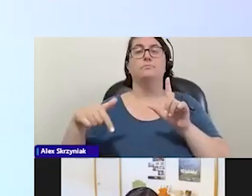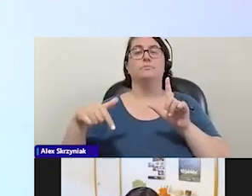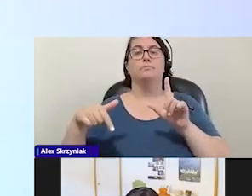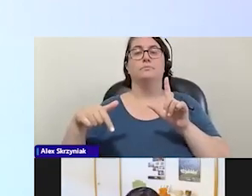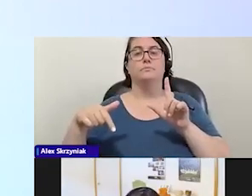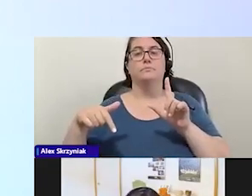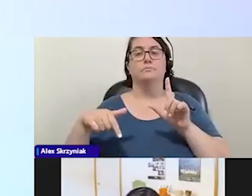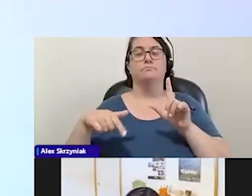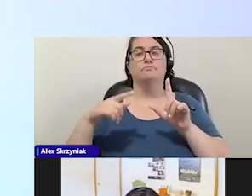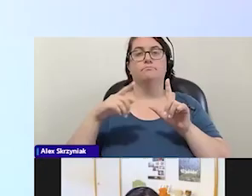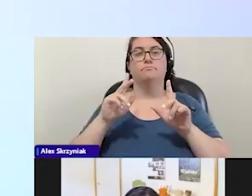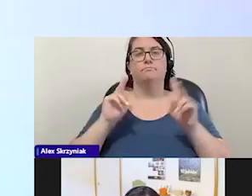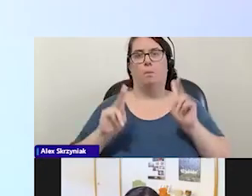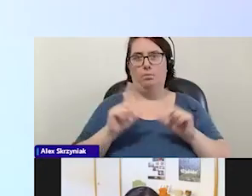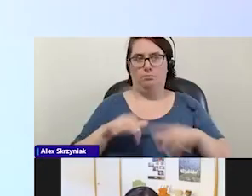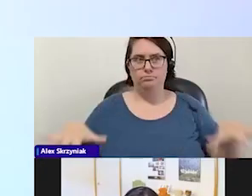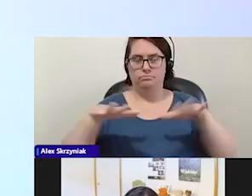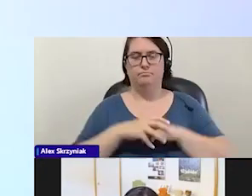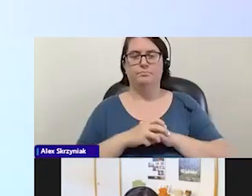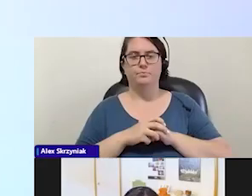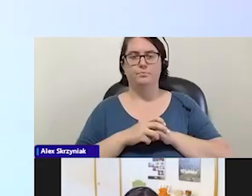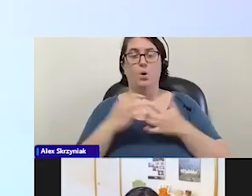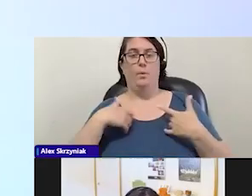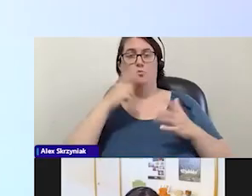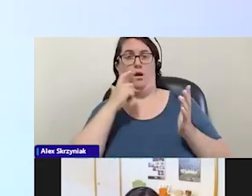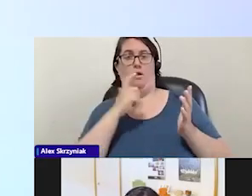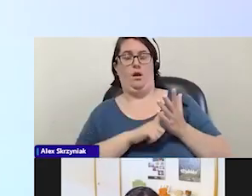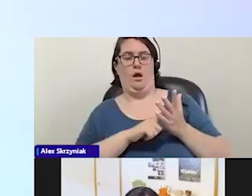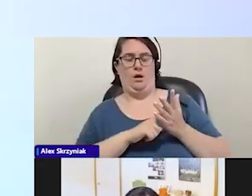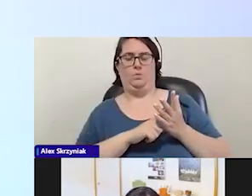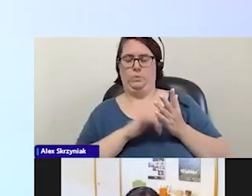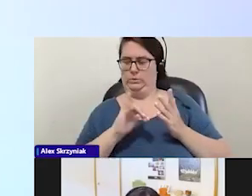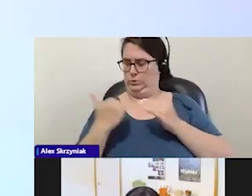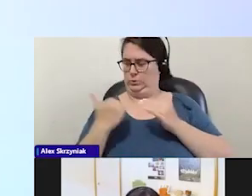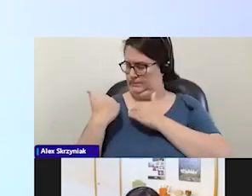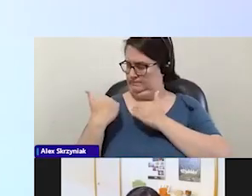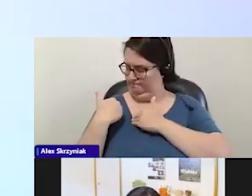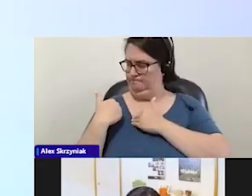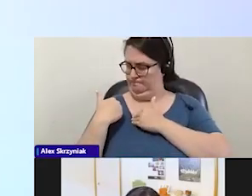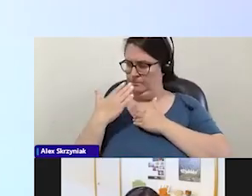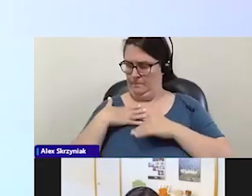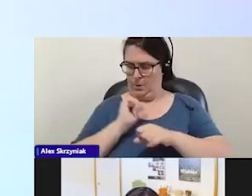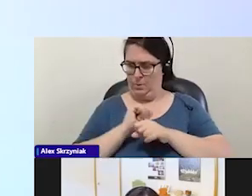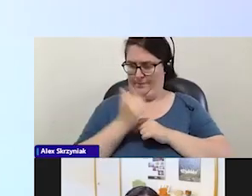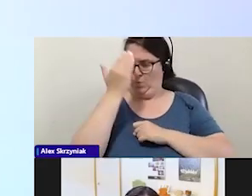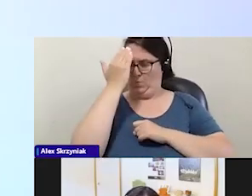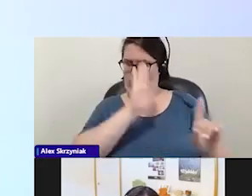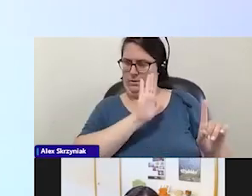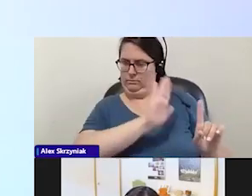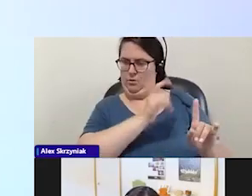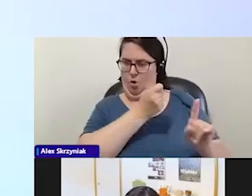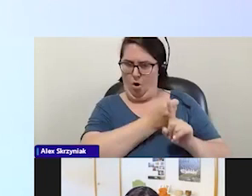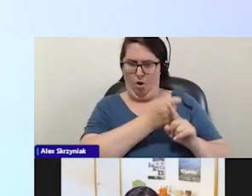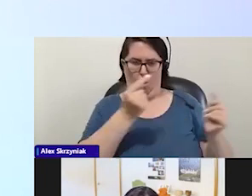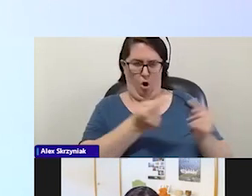LGBTQIA+ peoples. We recognize the responsibility for our work to be informed of the colonial imprint and harms that shape